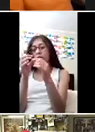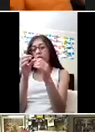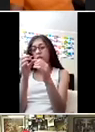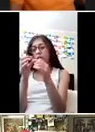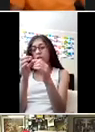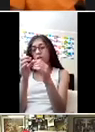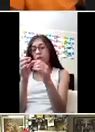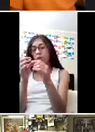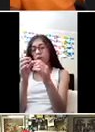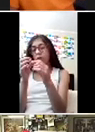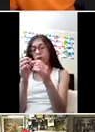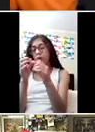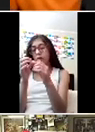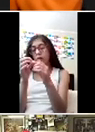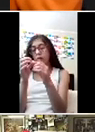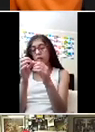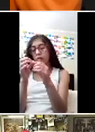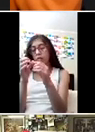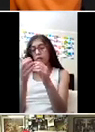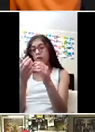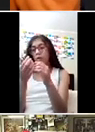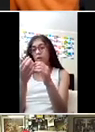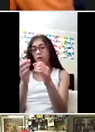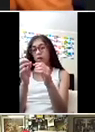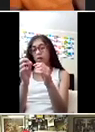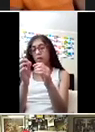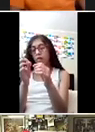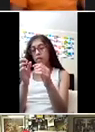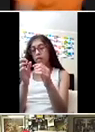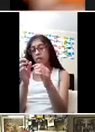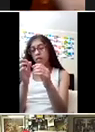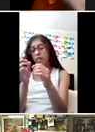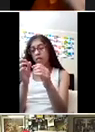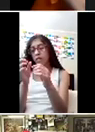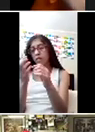Good, greatness, self-control. Again,